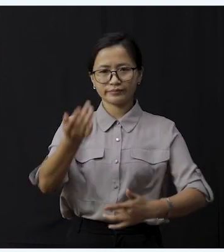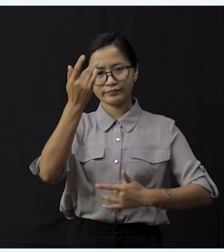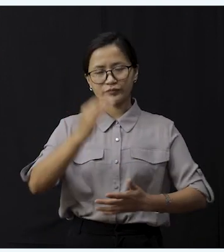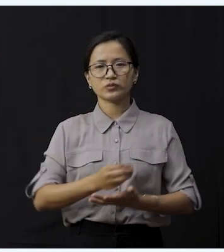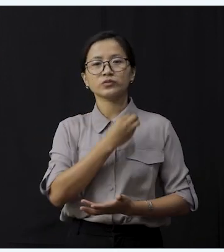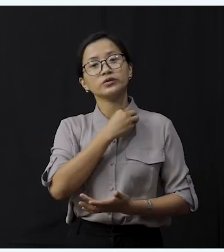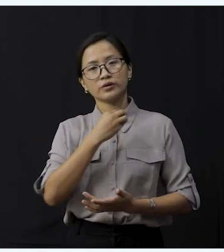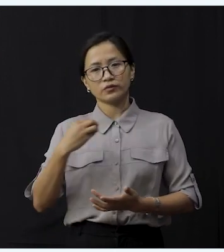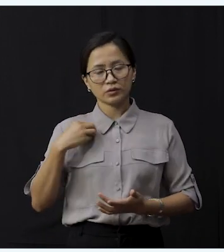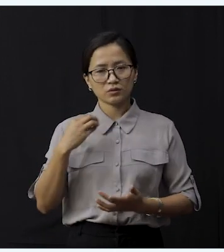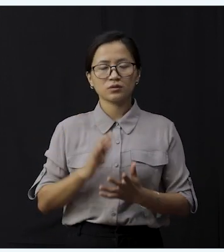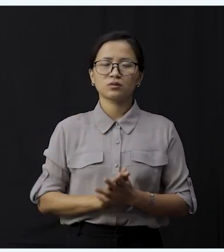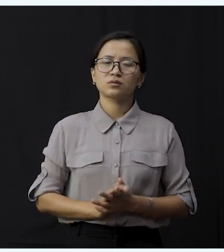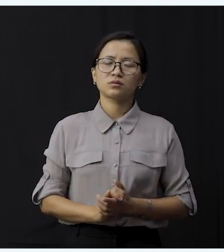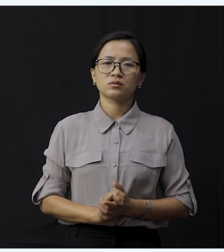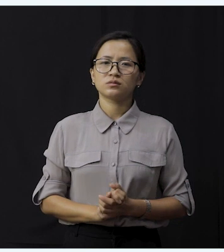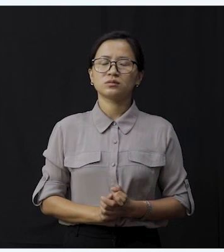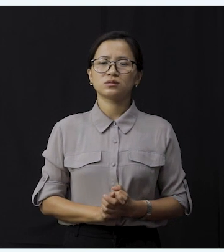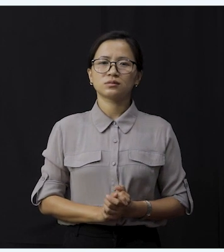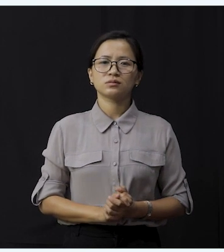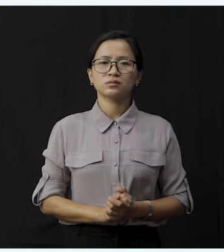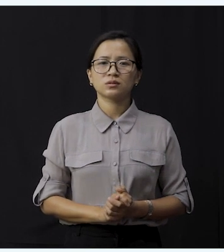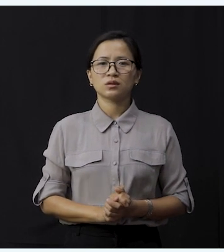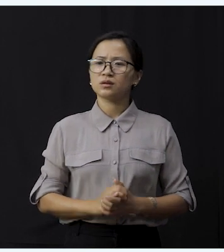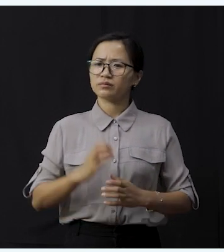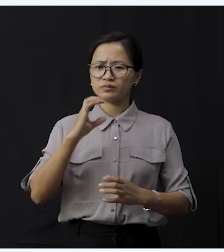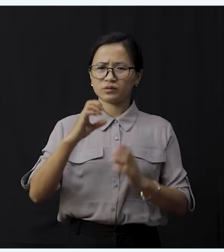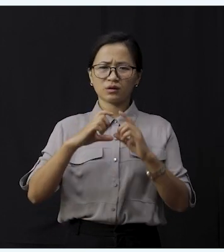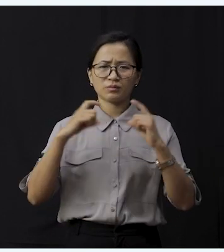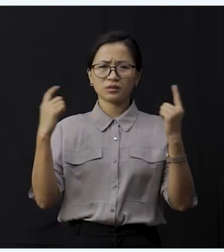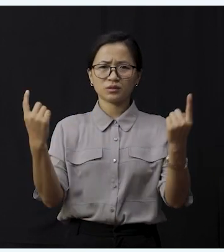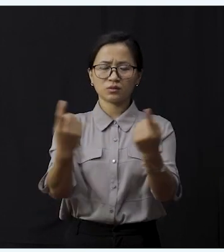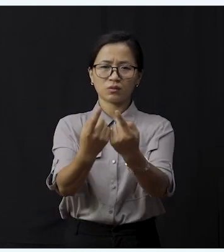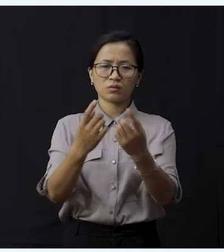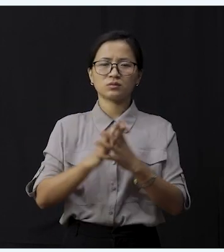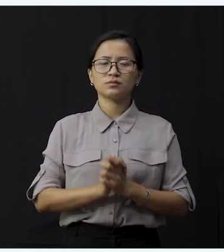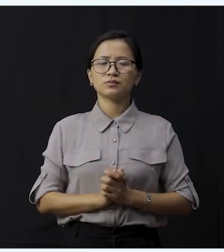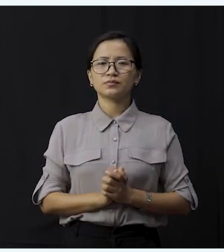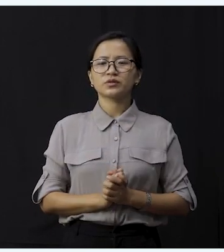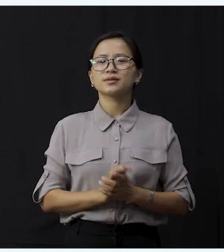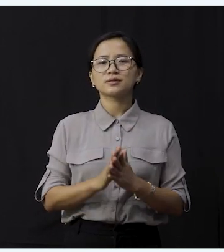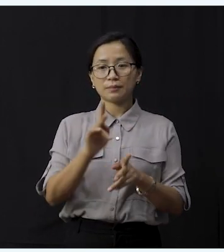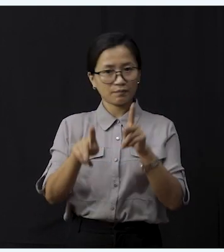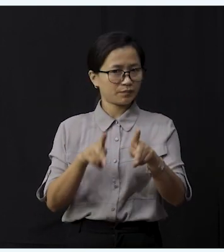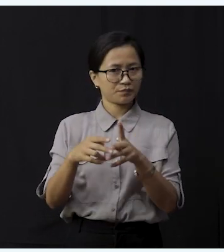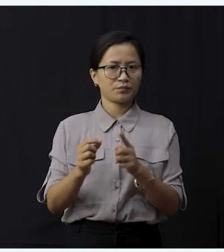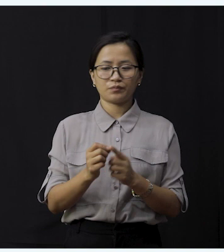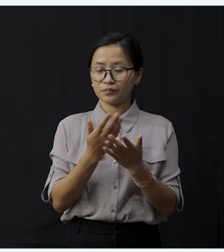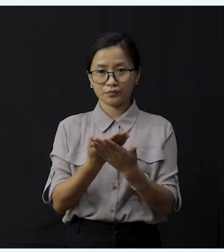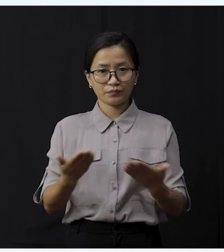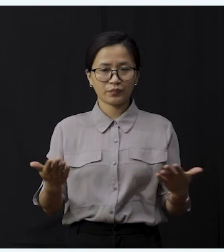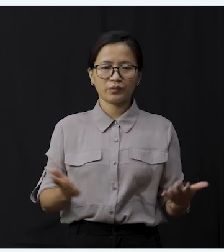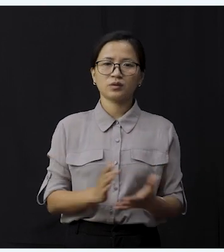or no? So it belongs to everyone. The hospital or community hall is also a public property because it